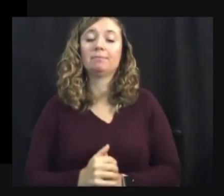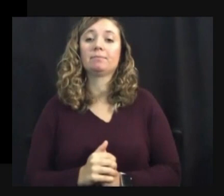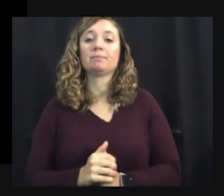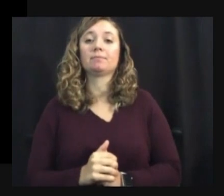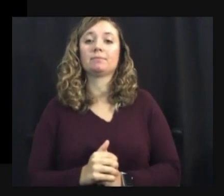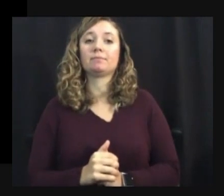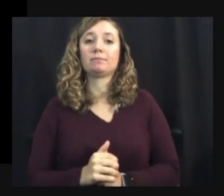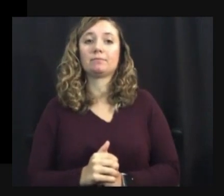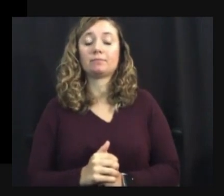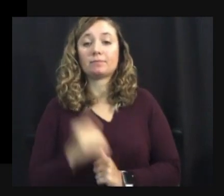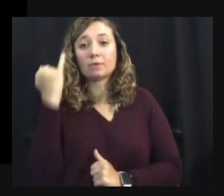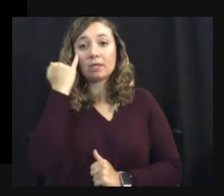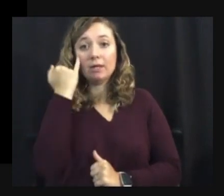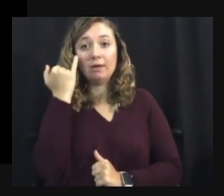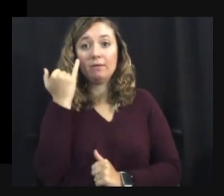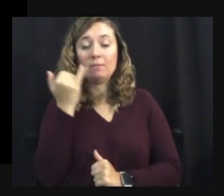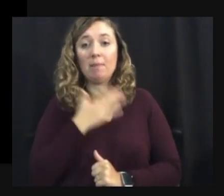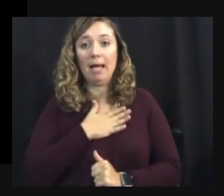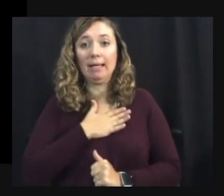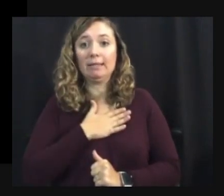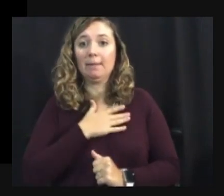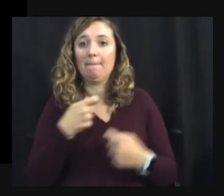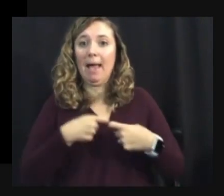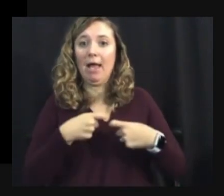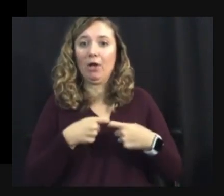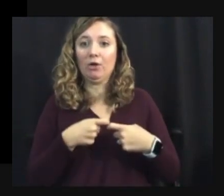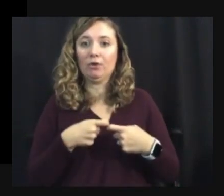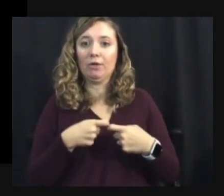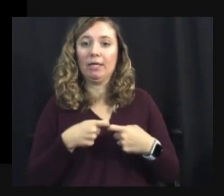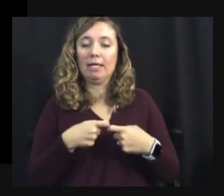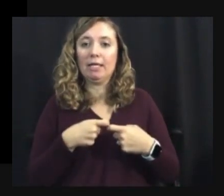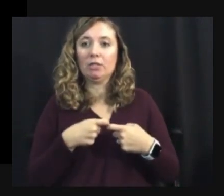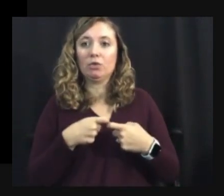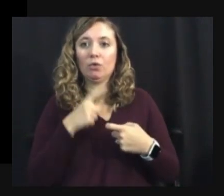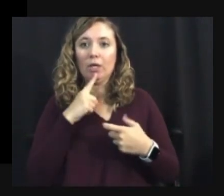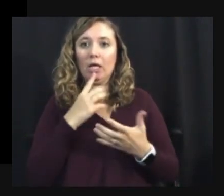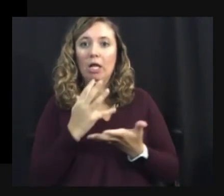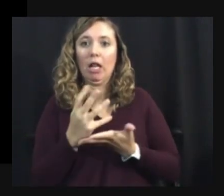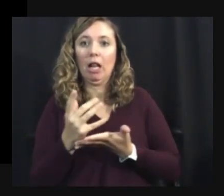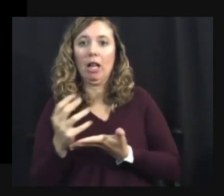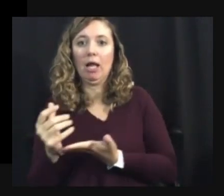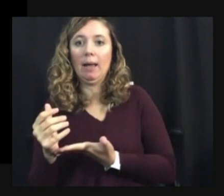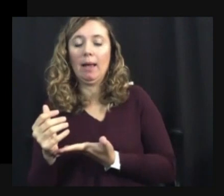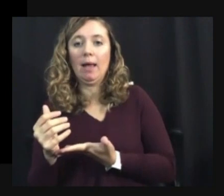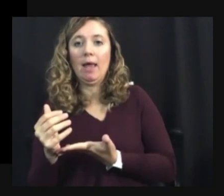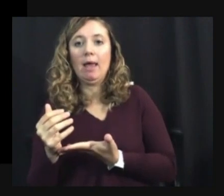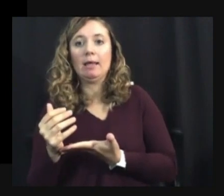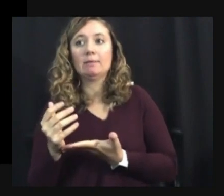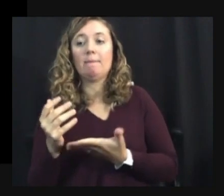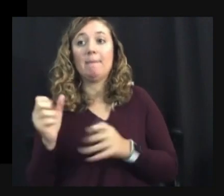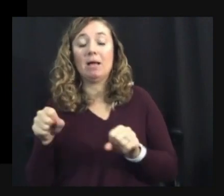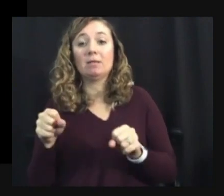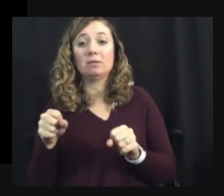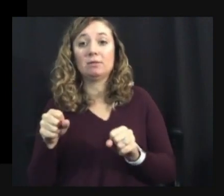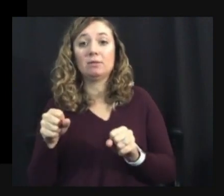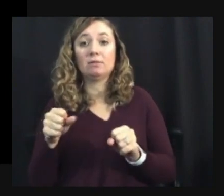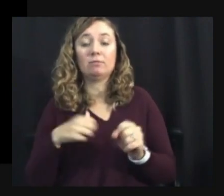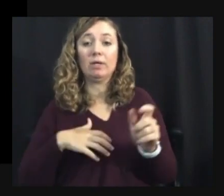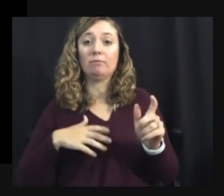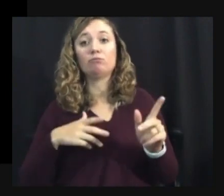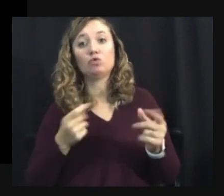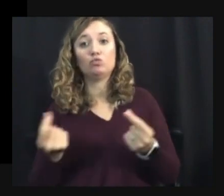battery meter just happens to be low, and it's possible when I'm out and about